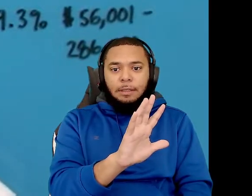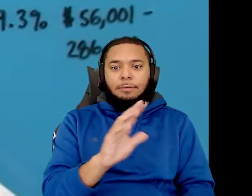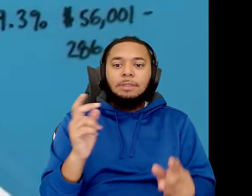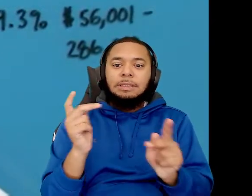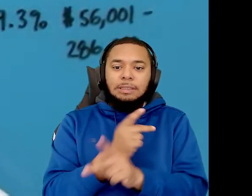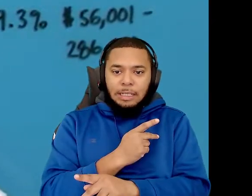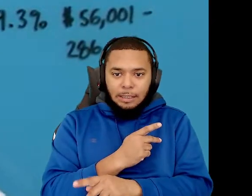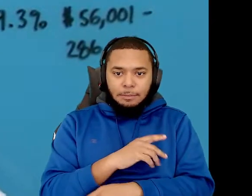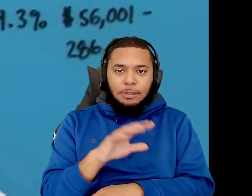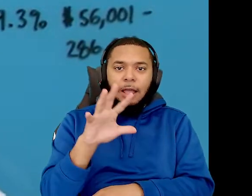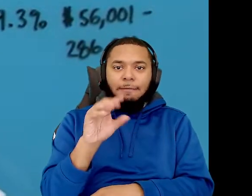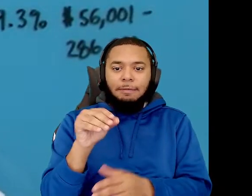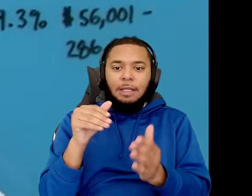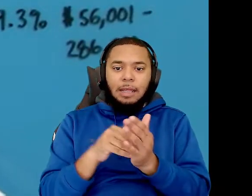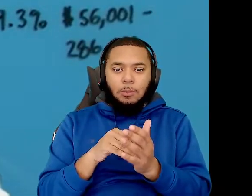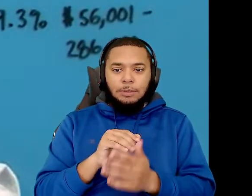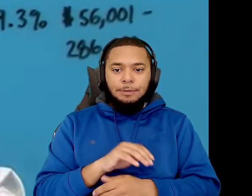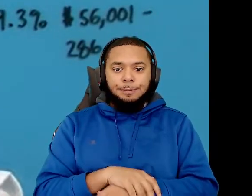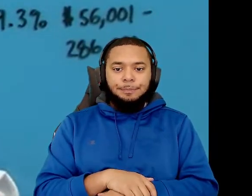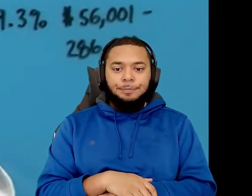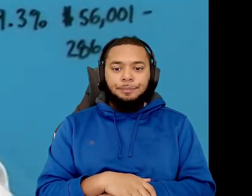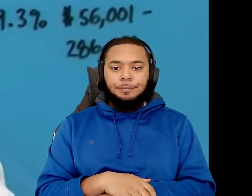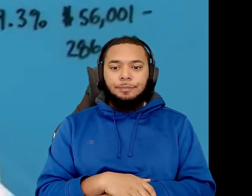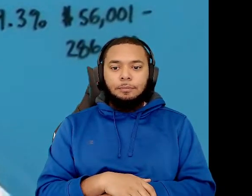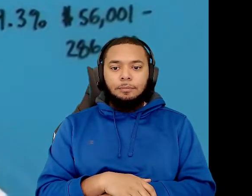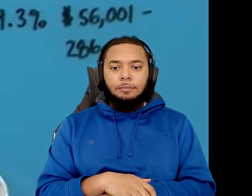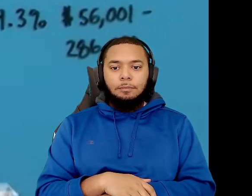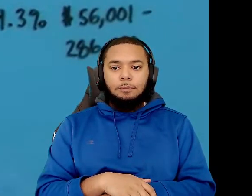times 50,000.